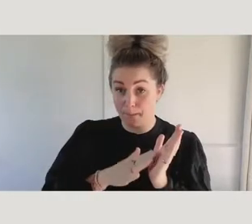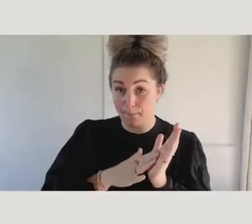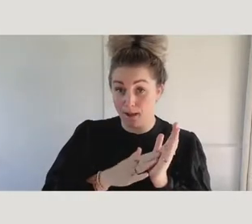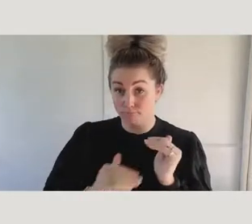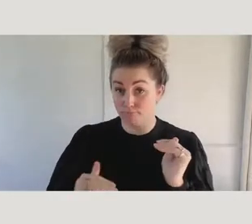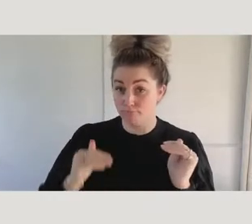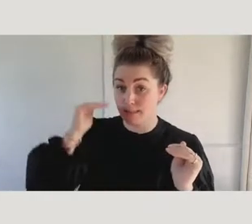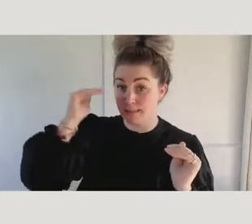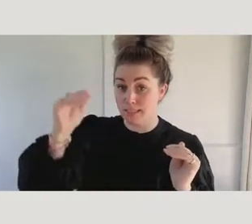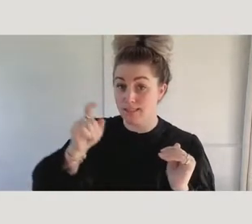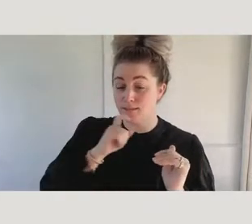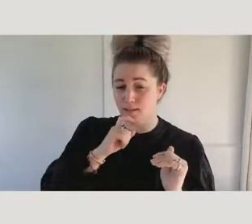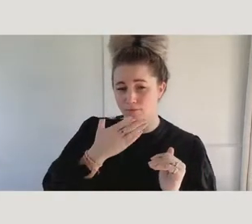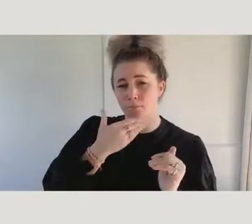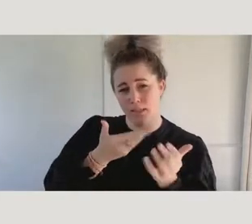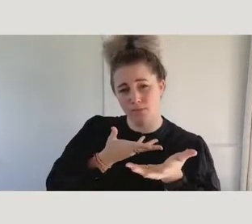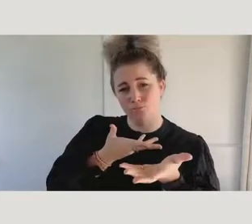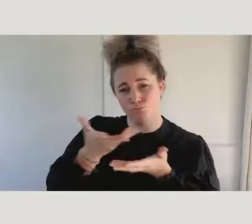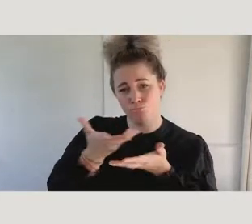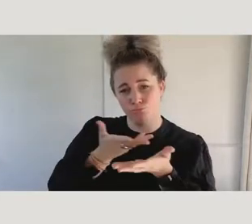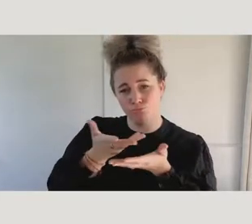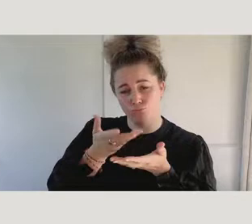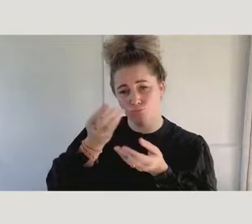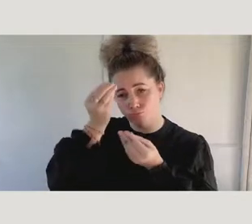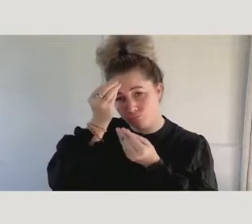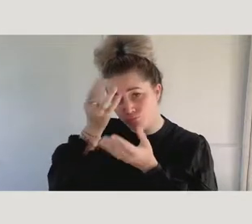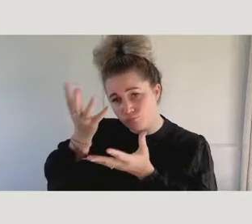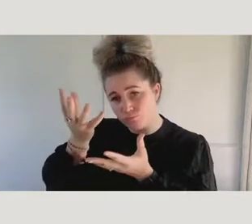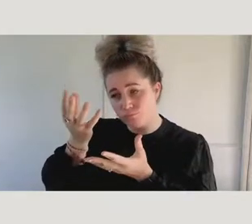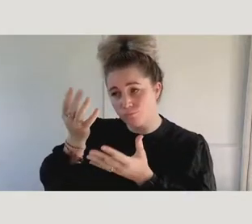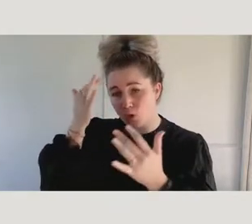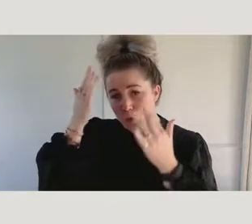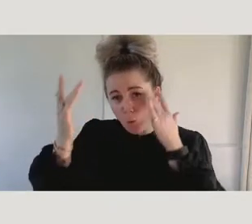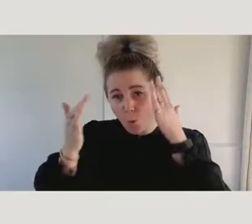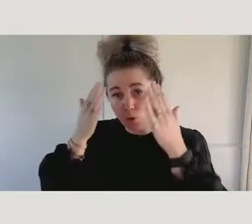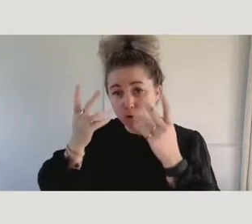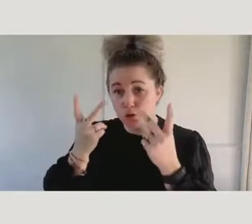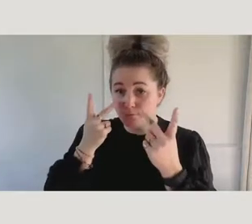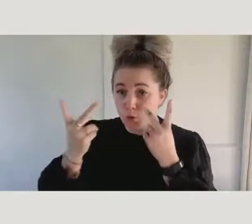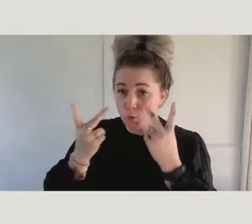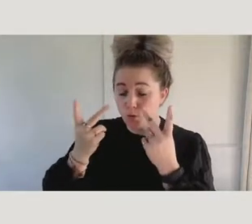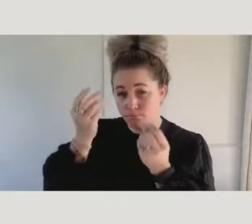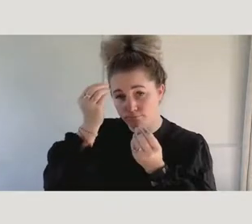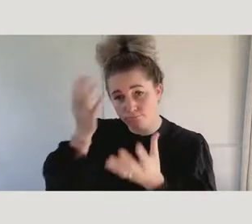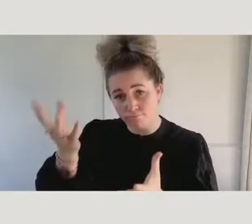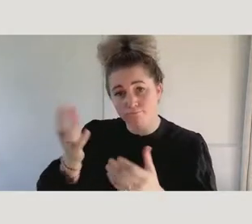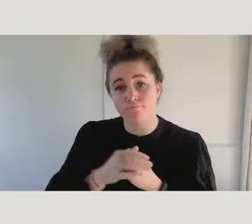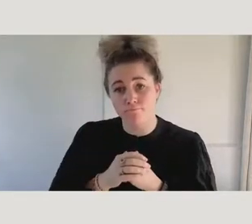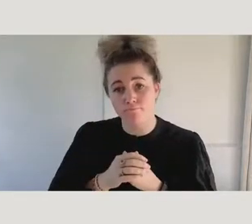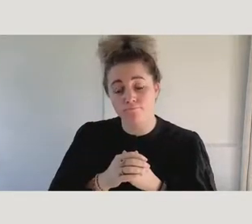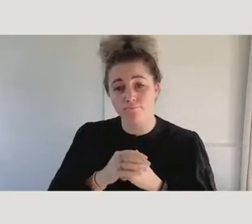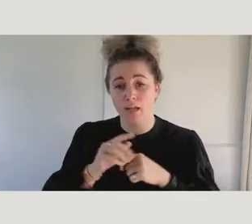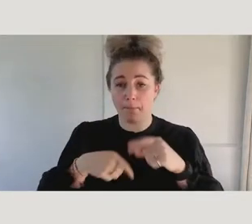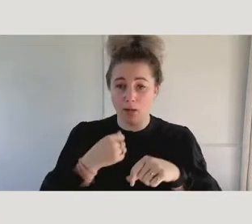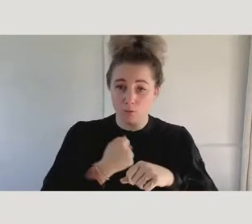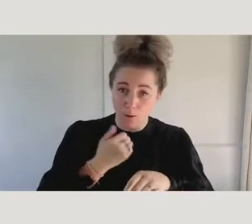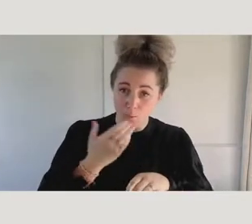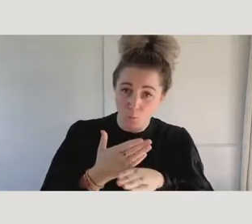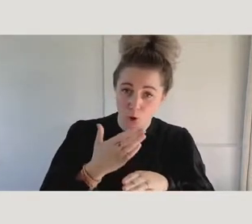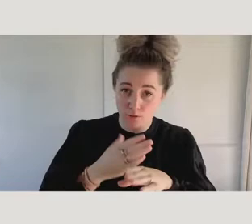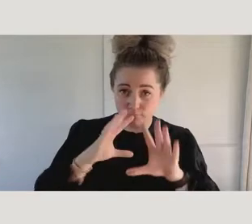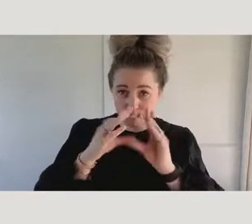staff members are please have conversations with them share your thoughts and your views about creative New Zealand and about our work